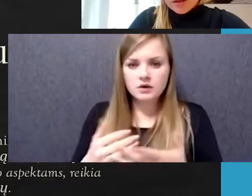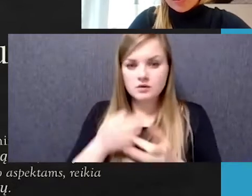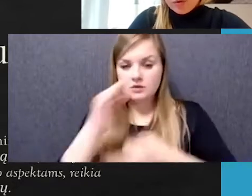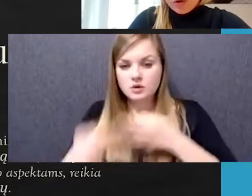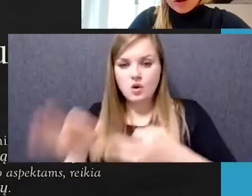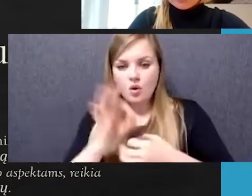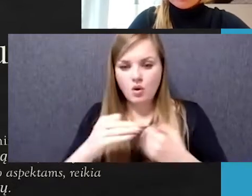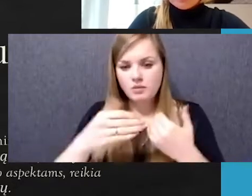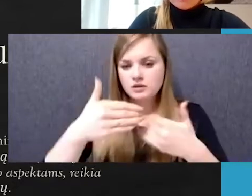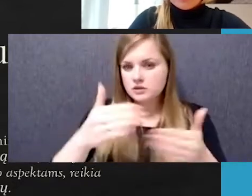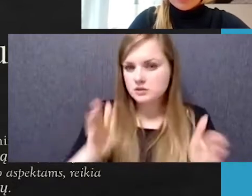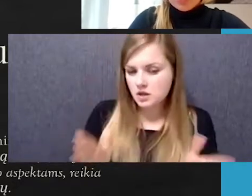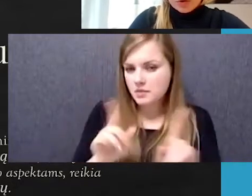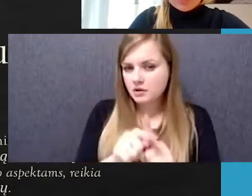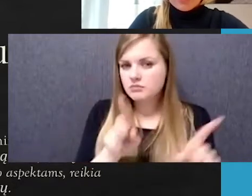They